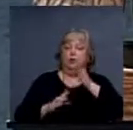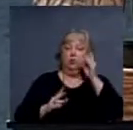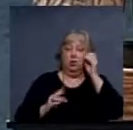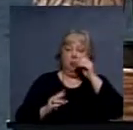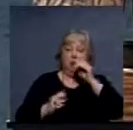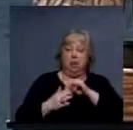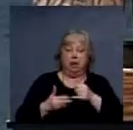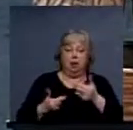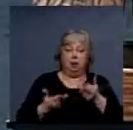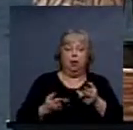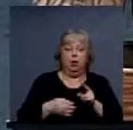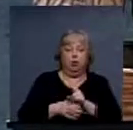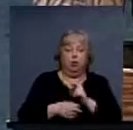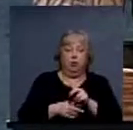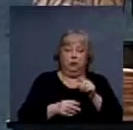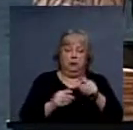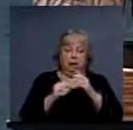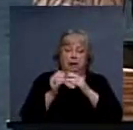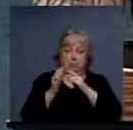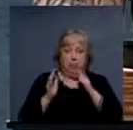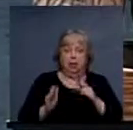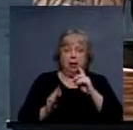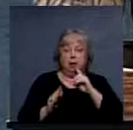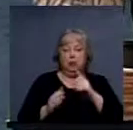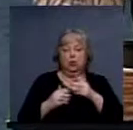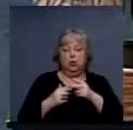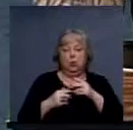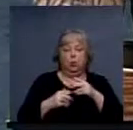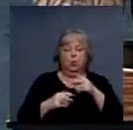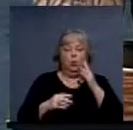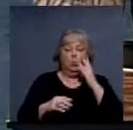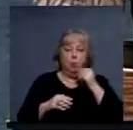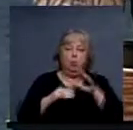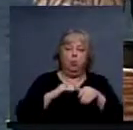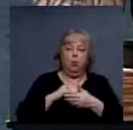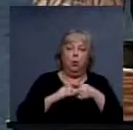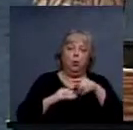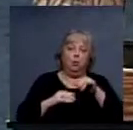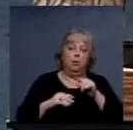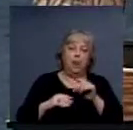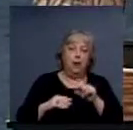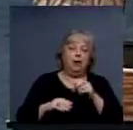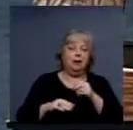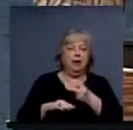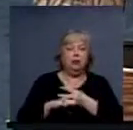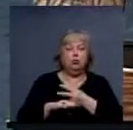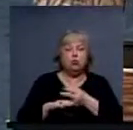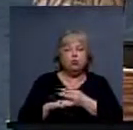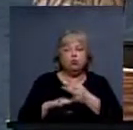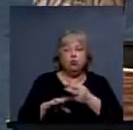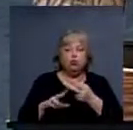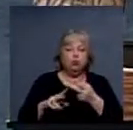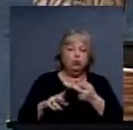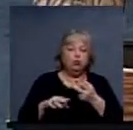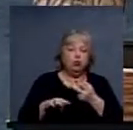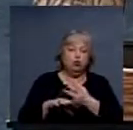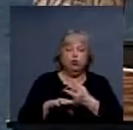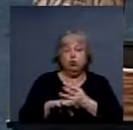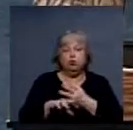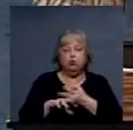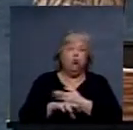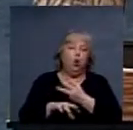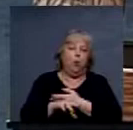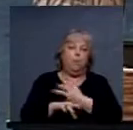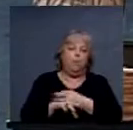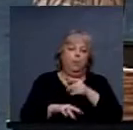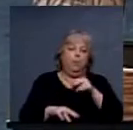the proposed use of this facility for pet boarding and grooming will not harm a peaceful and quiet environment, Mr. Clark, any of the area